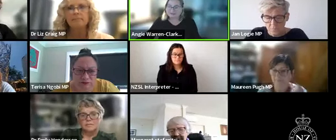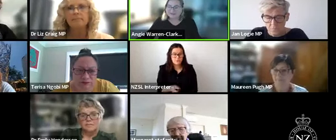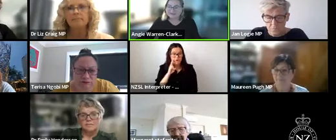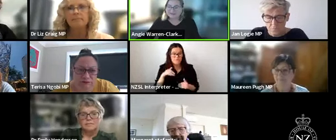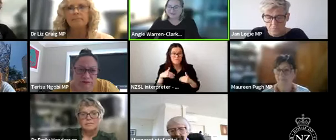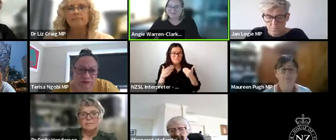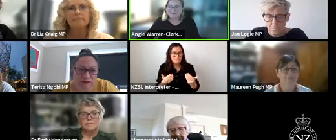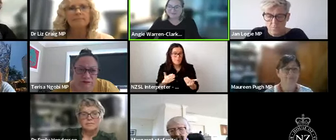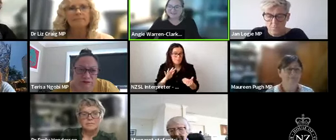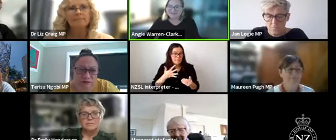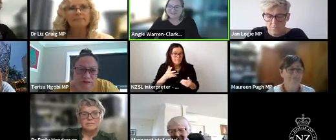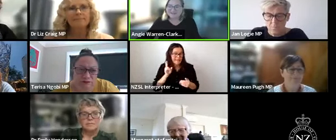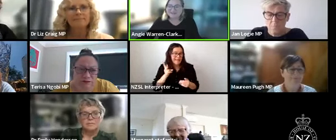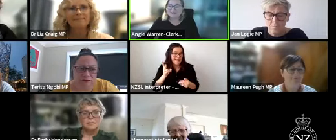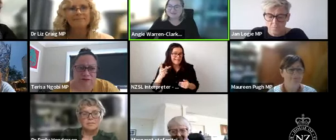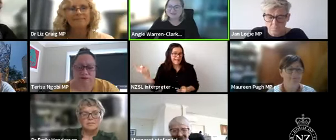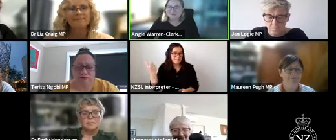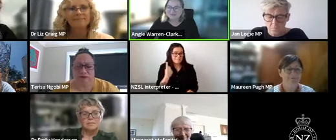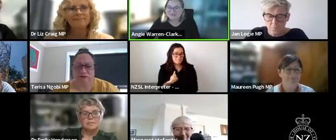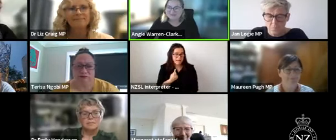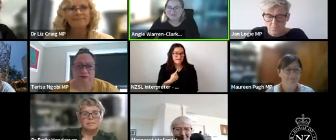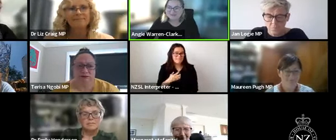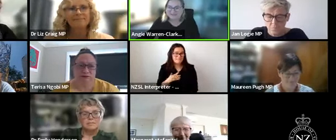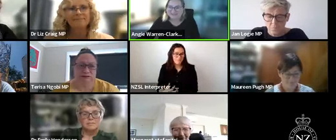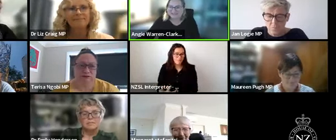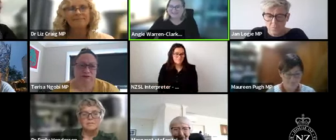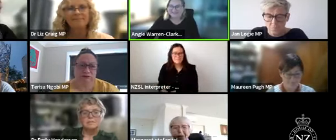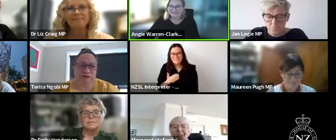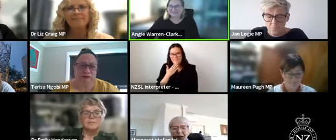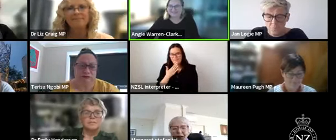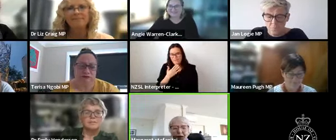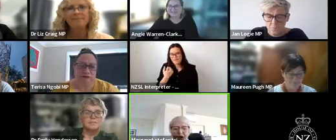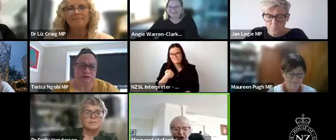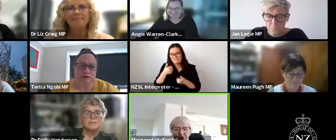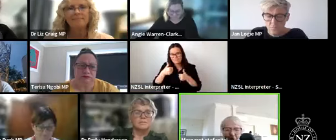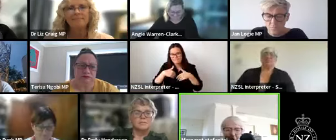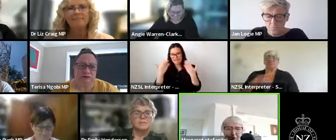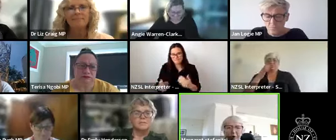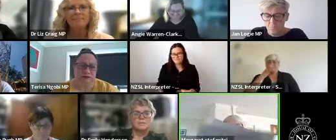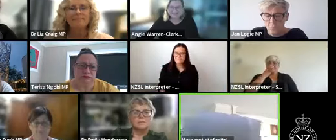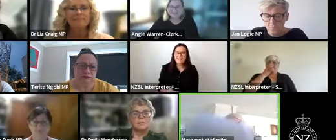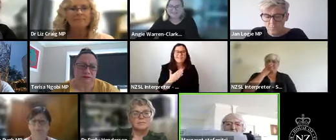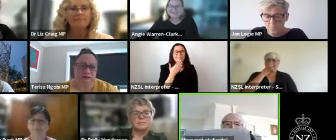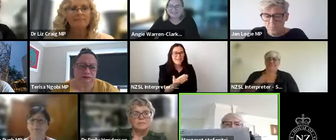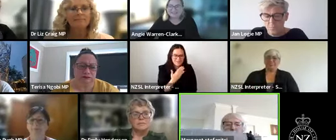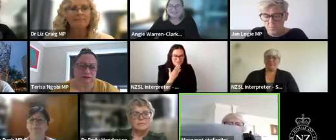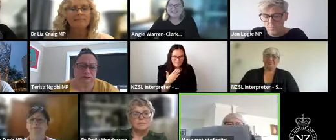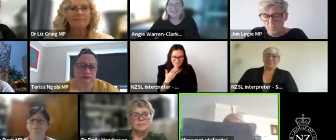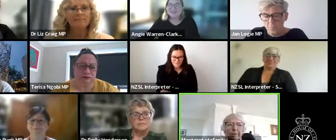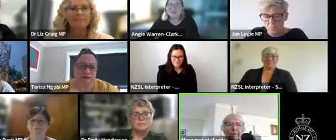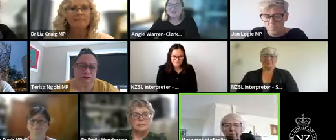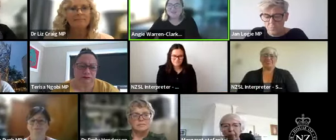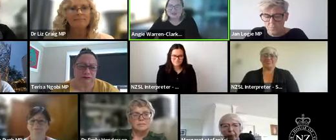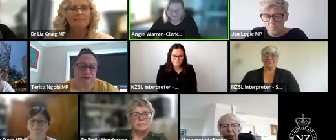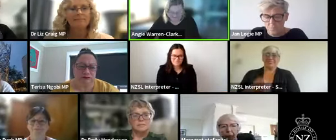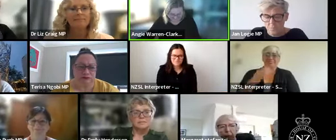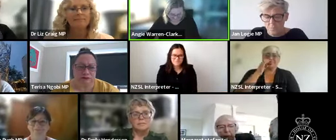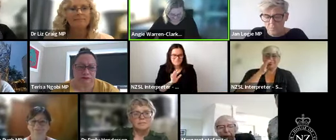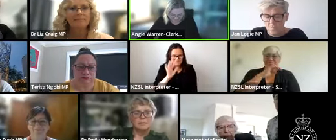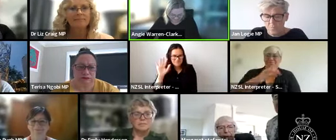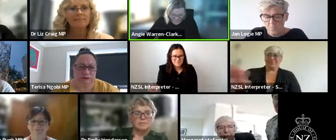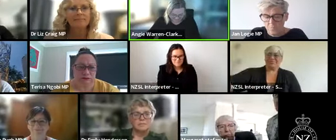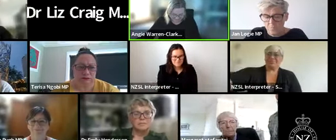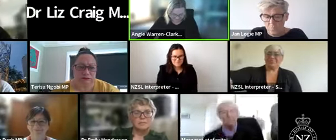from you perhaps another time. Thank you so much. Have a good rest of your day. Thank you, and to you all as well. Thank you. Bye-bye.